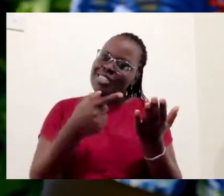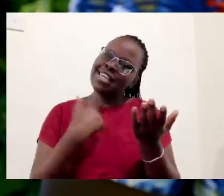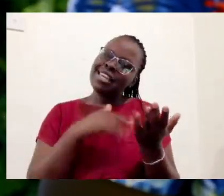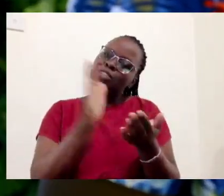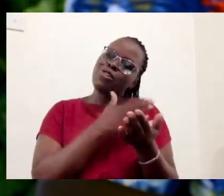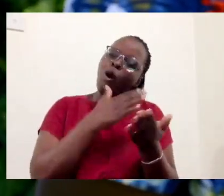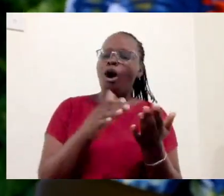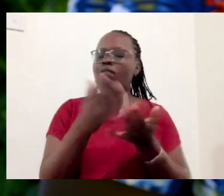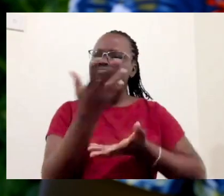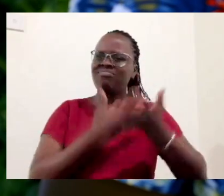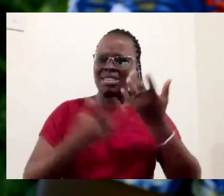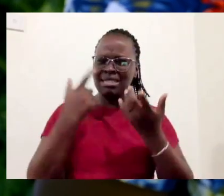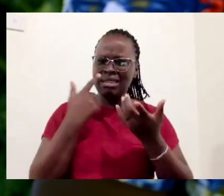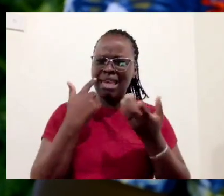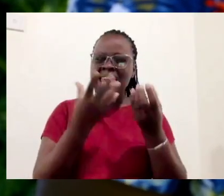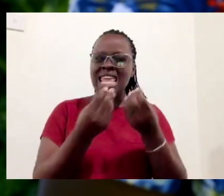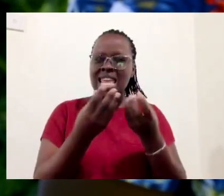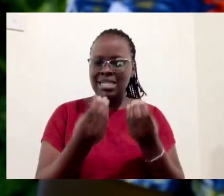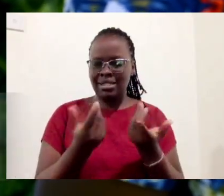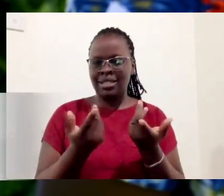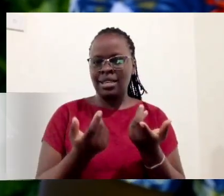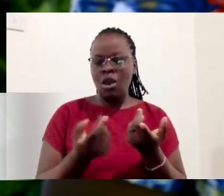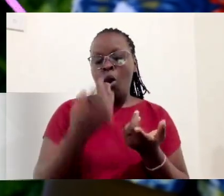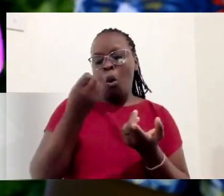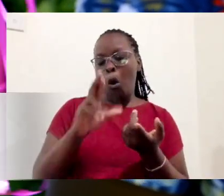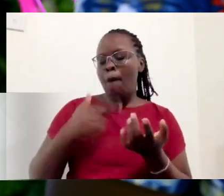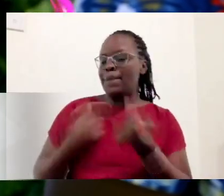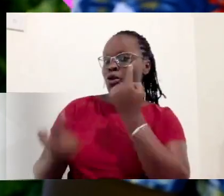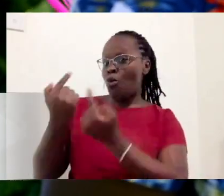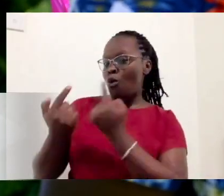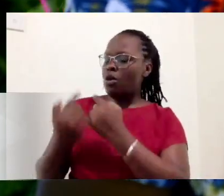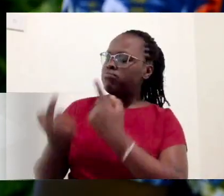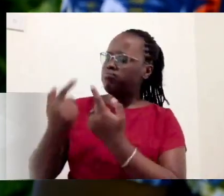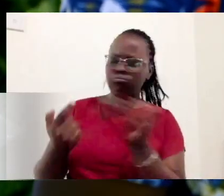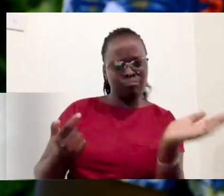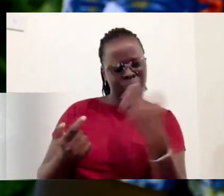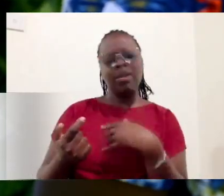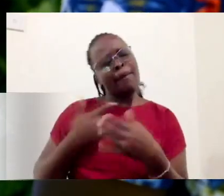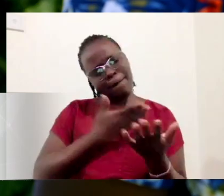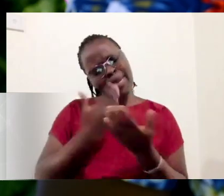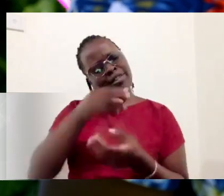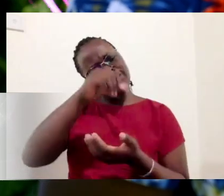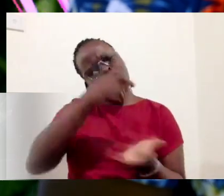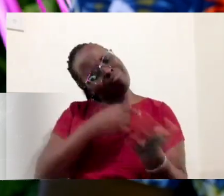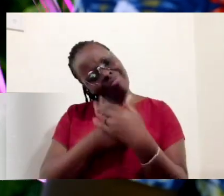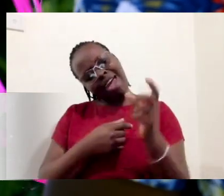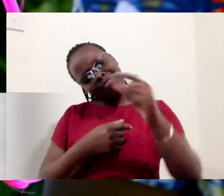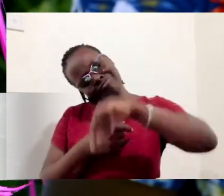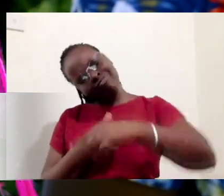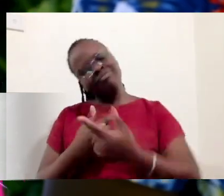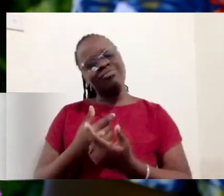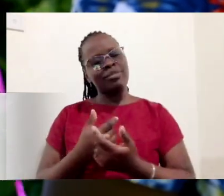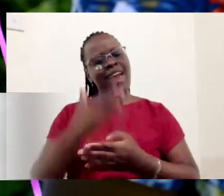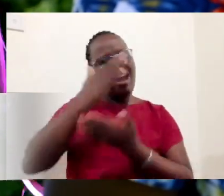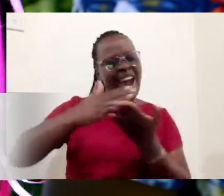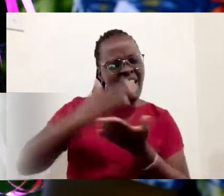baby. You should have a connection in a playful way. You are cooking in the kitchen. Bring this salt for me. Bring